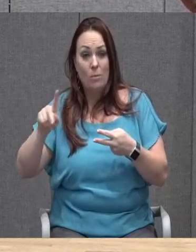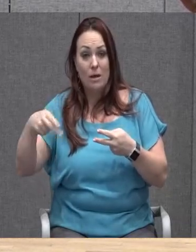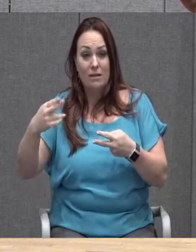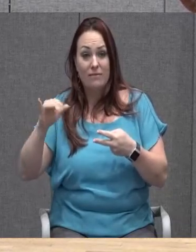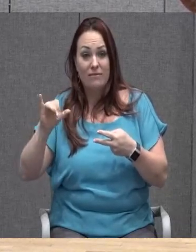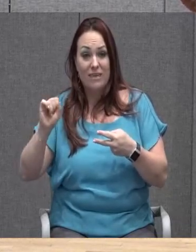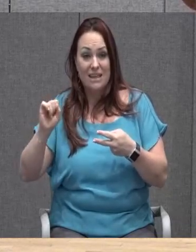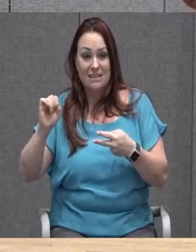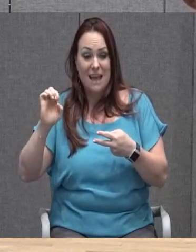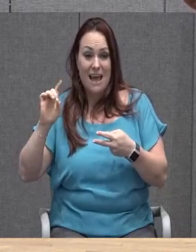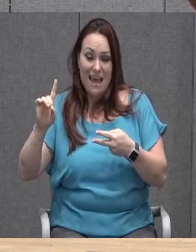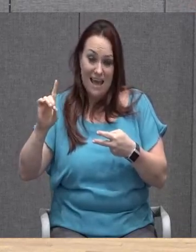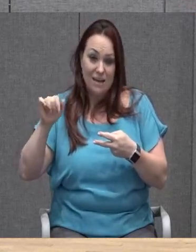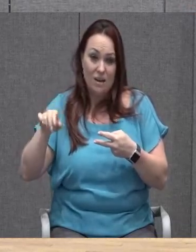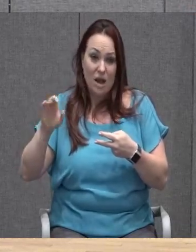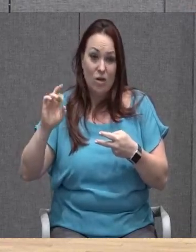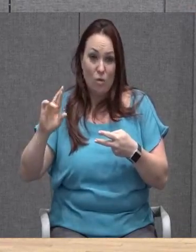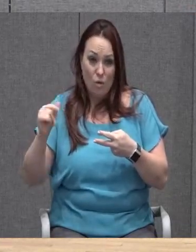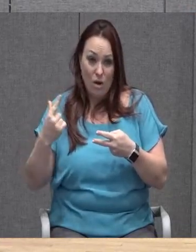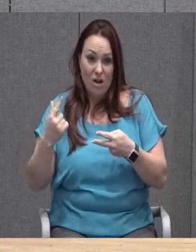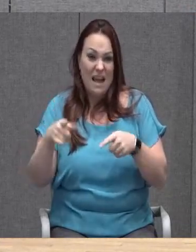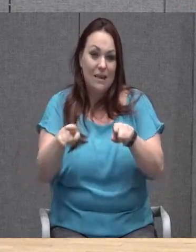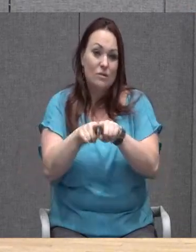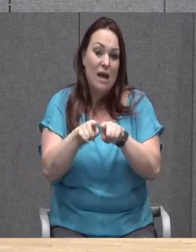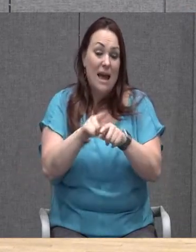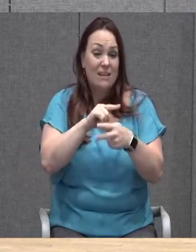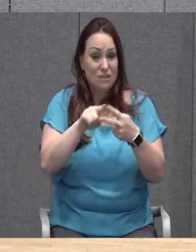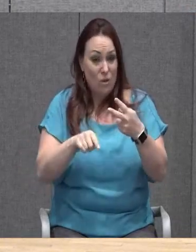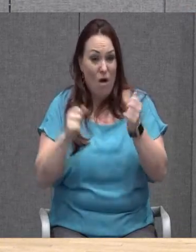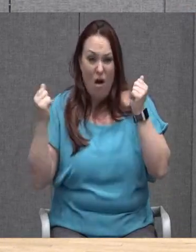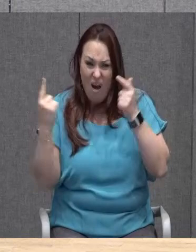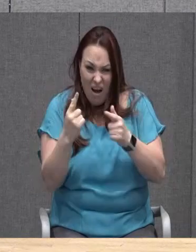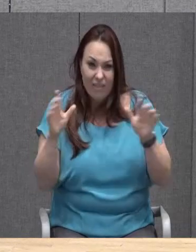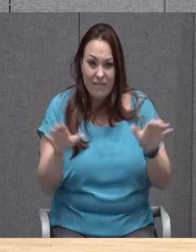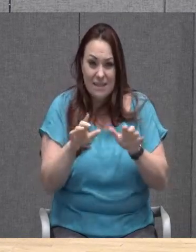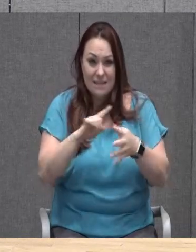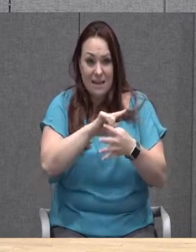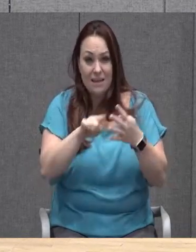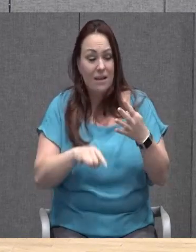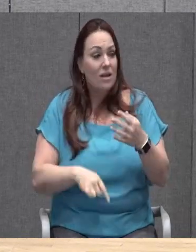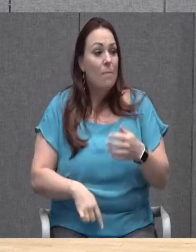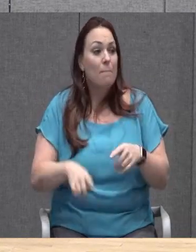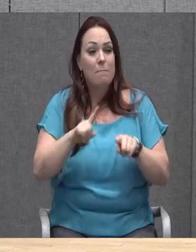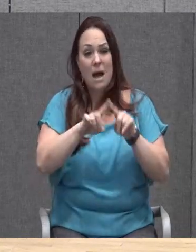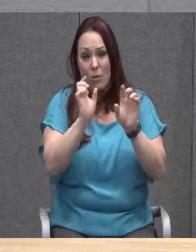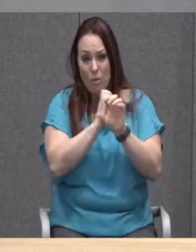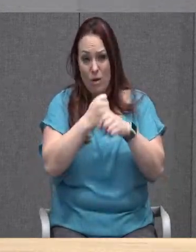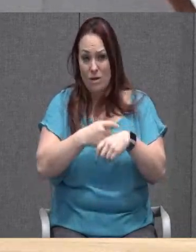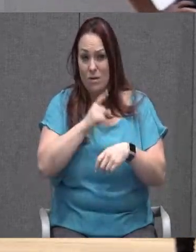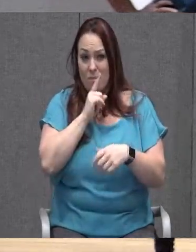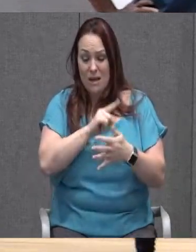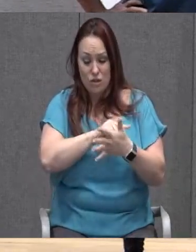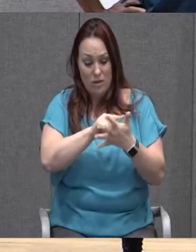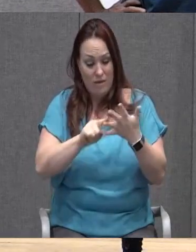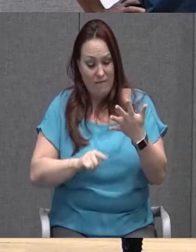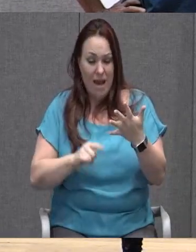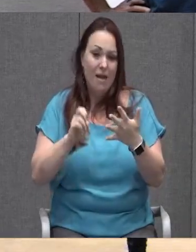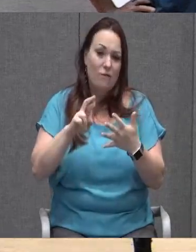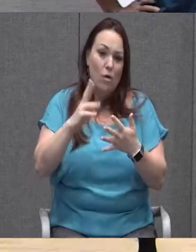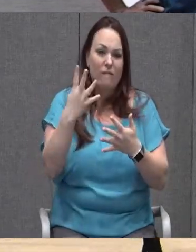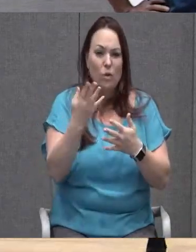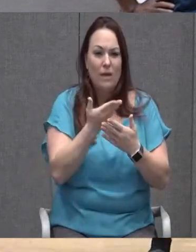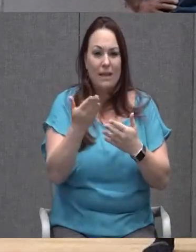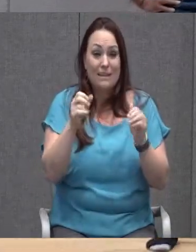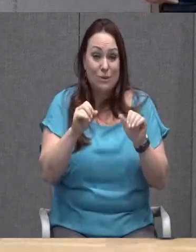www.openphysed.org as well. There you can find all these activities. There are 4 things that we want to make sure you can do this